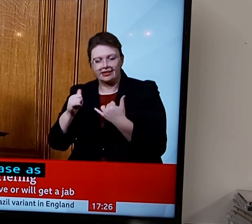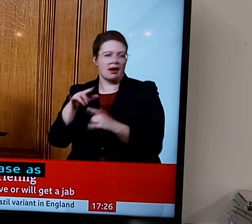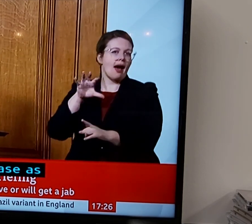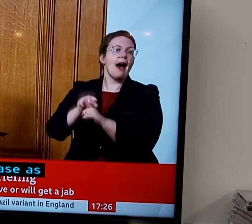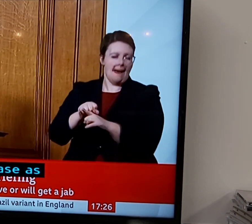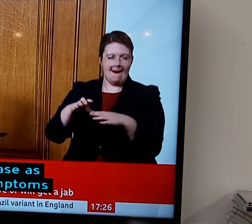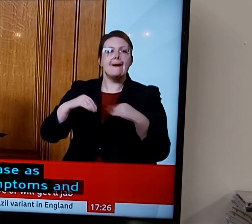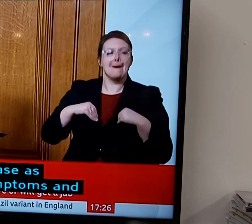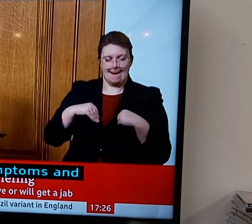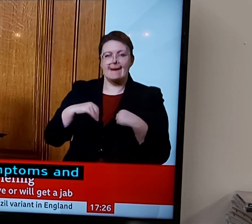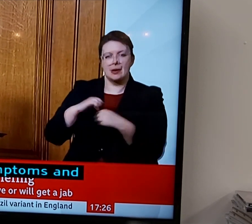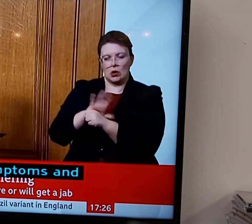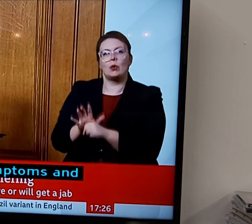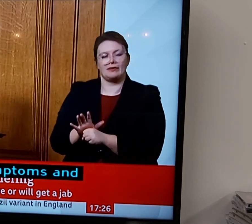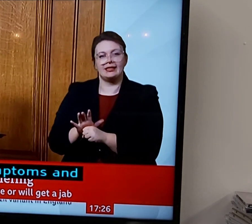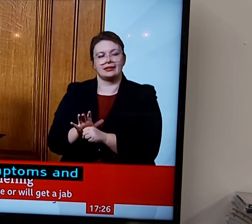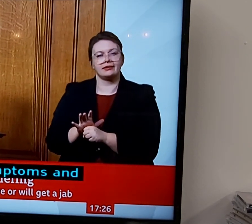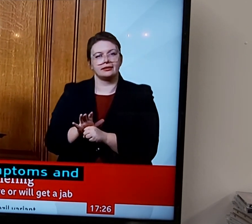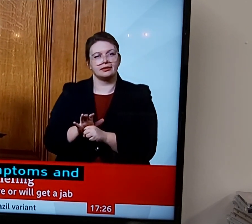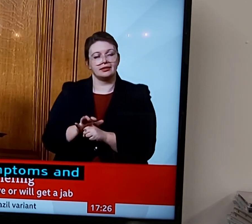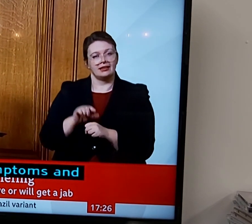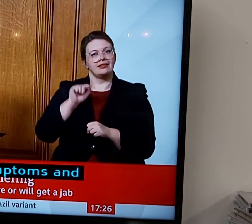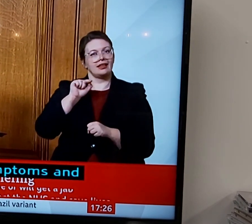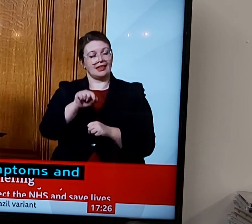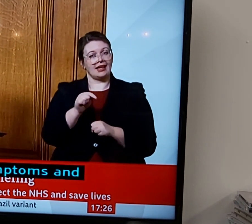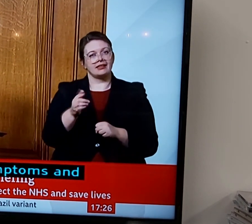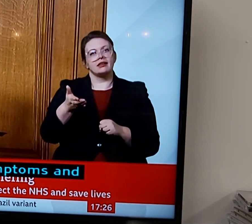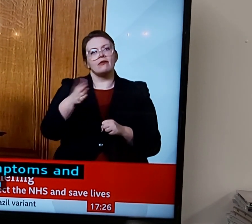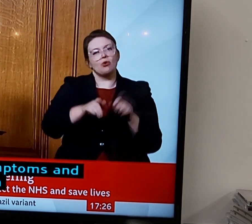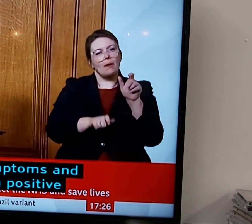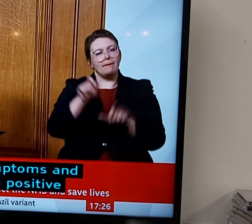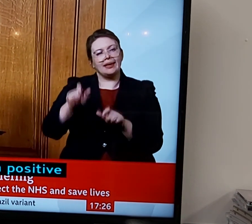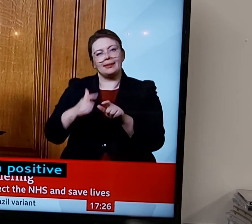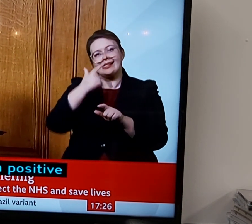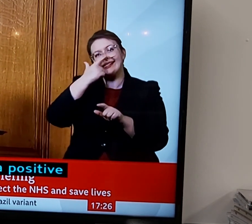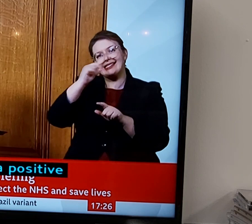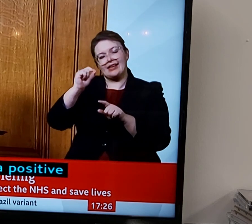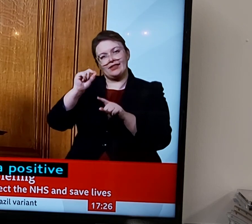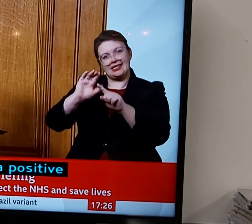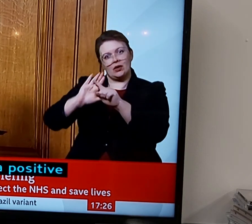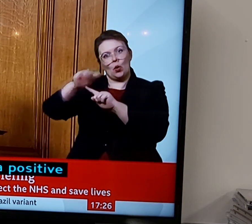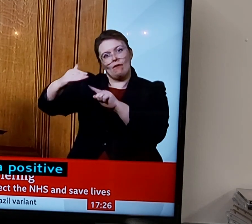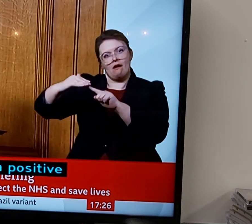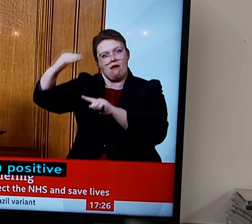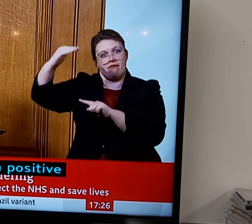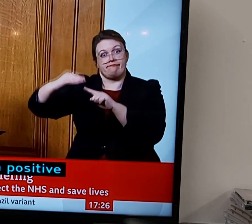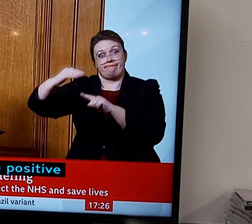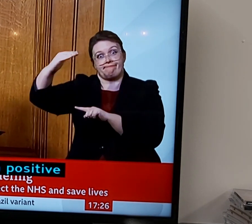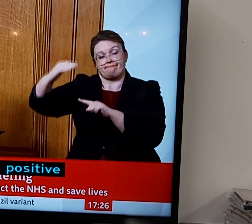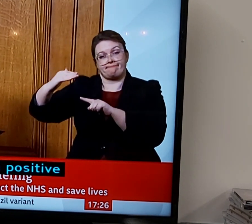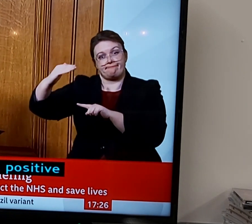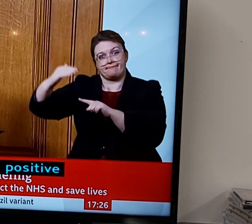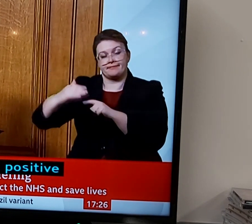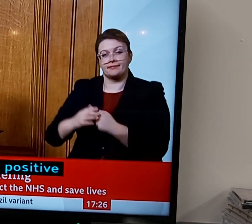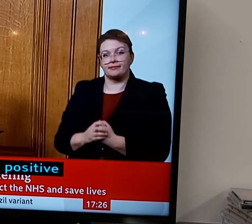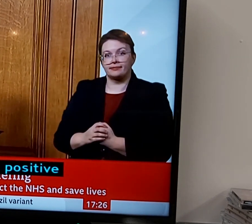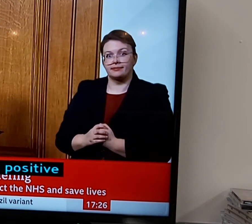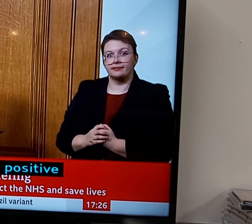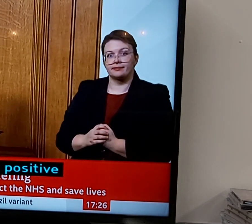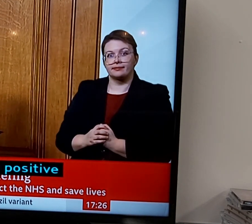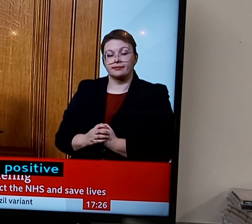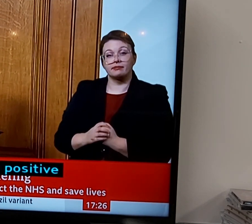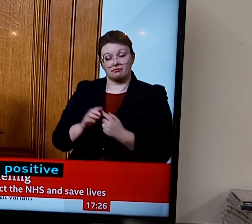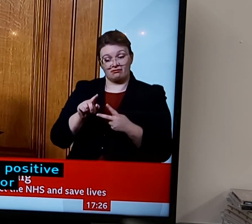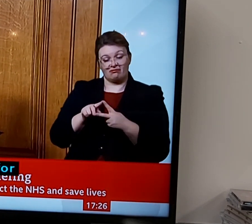the data are for individuals aged 70 years of age and over. And for